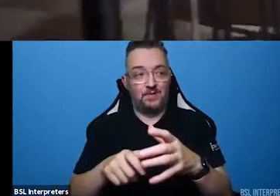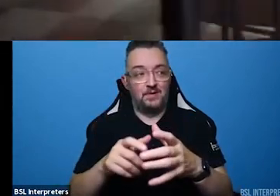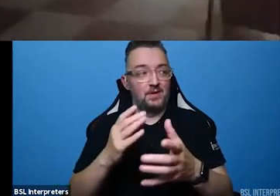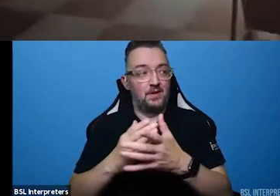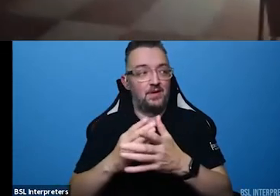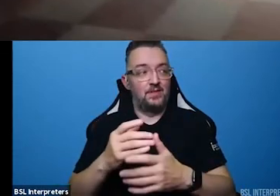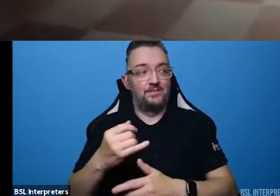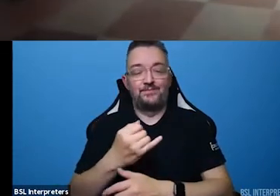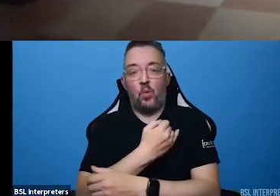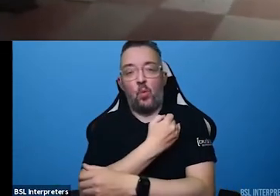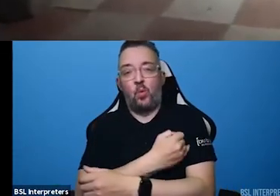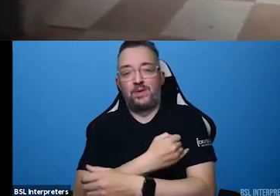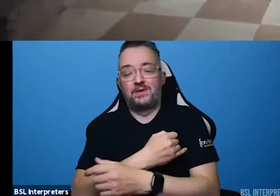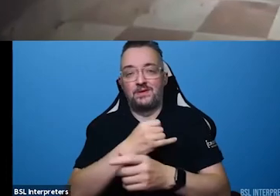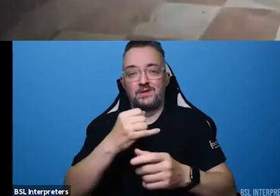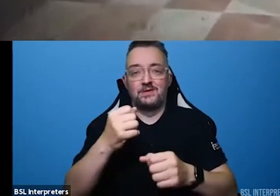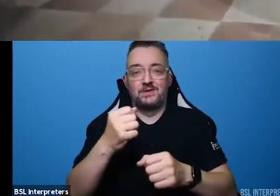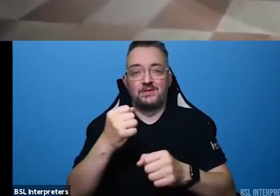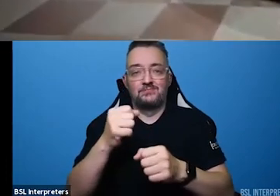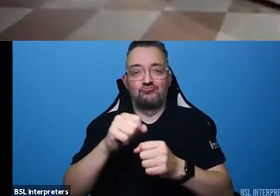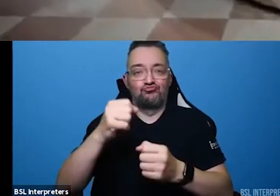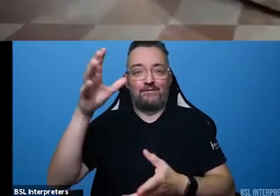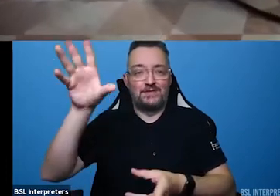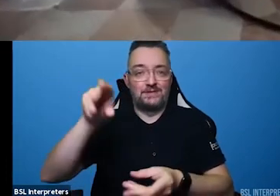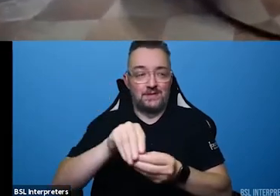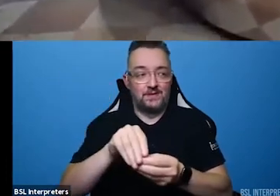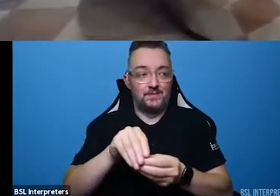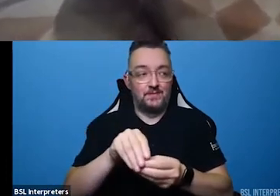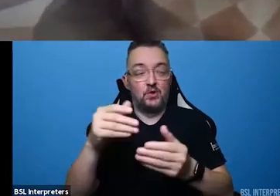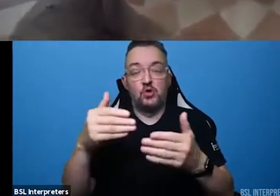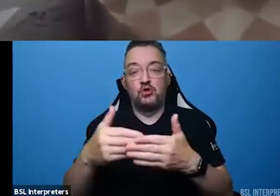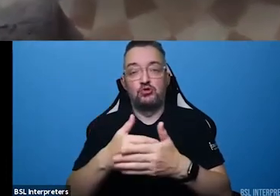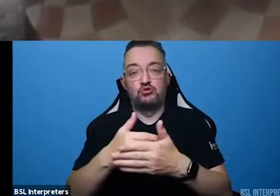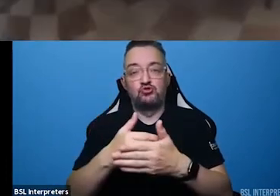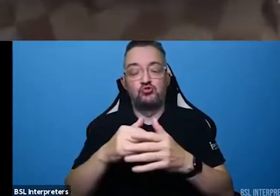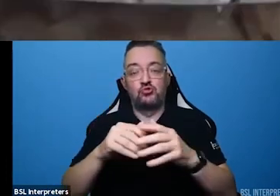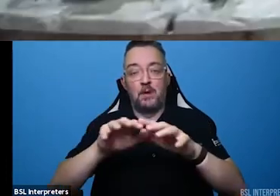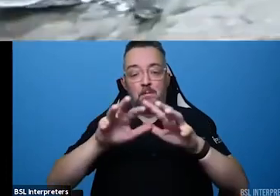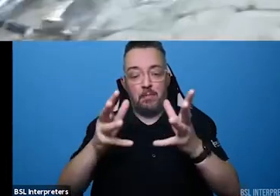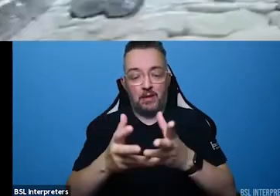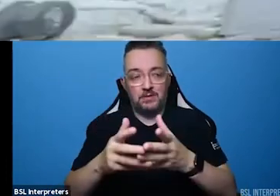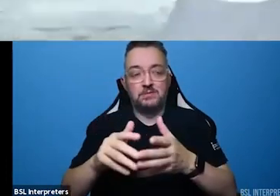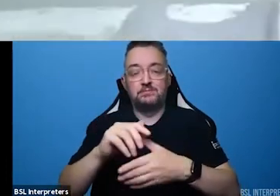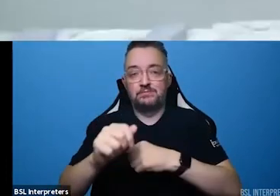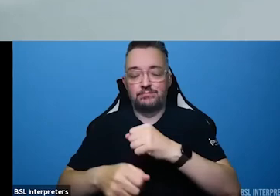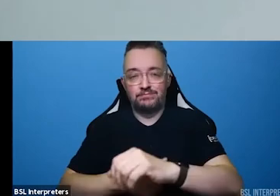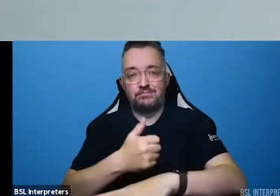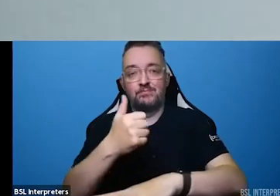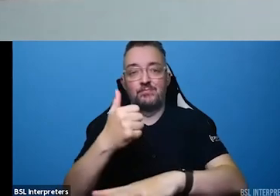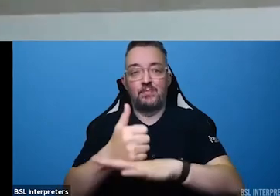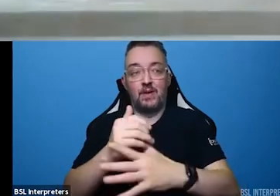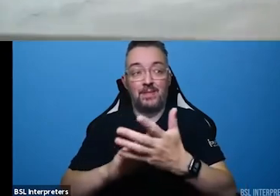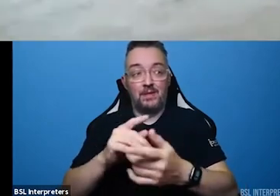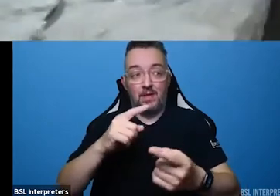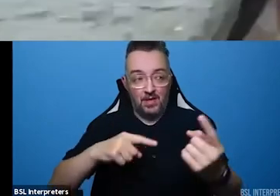gravities that make them fall to each other. However, a new planet is being formed, a everybody